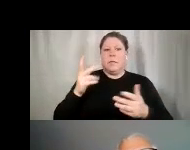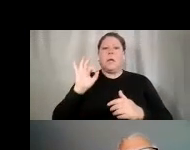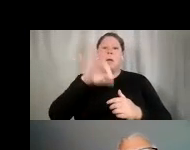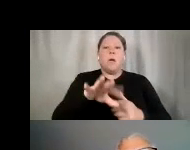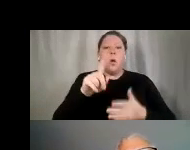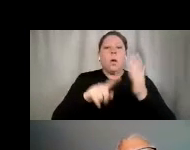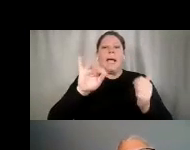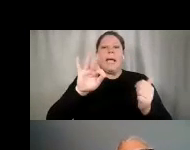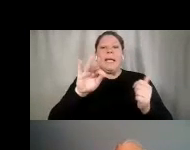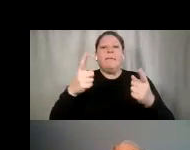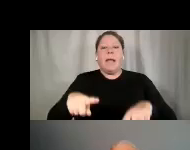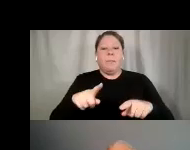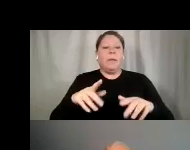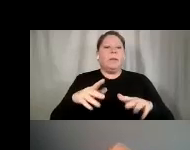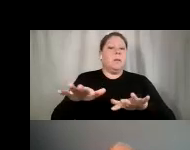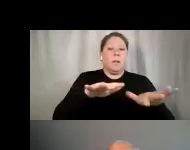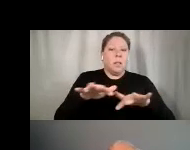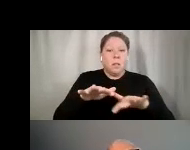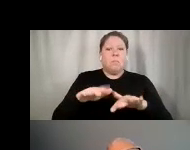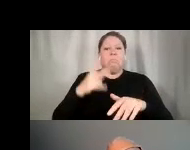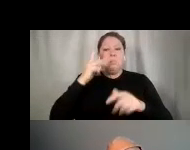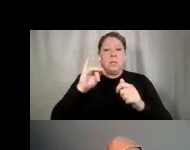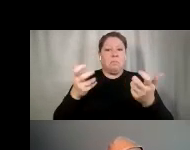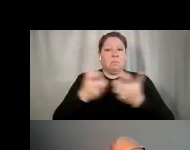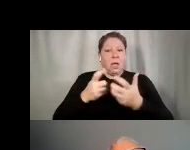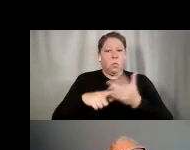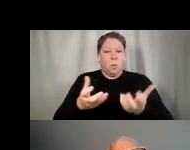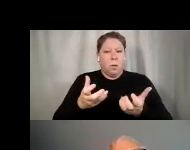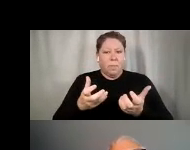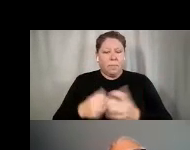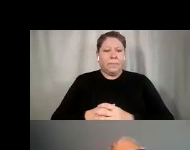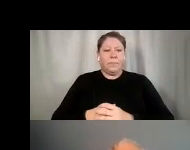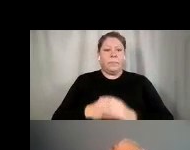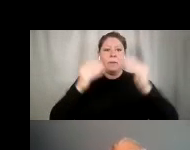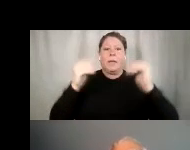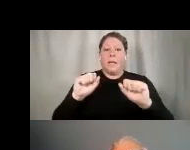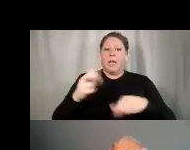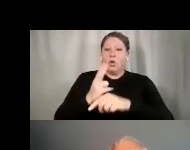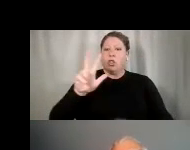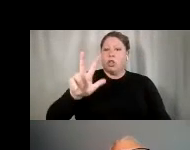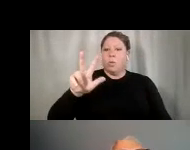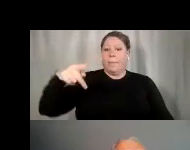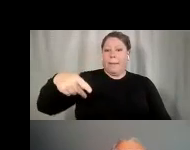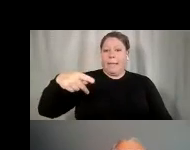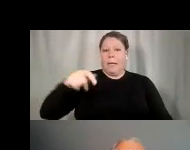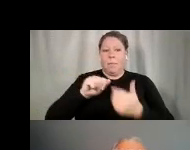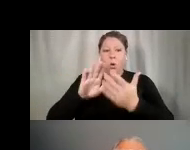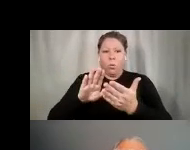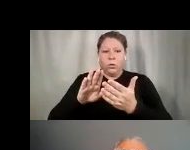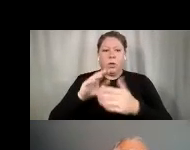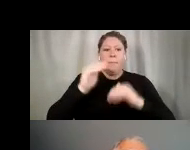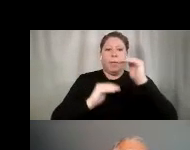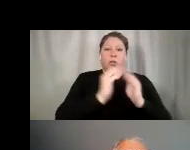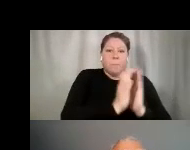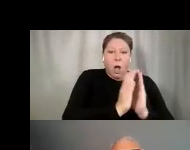this will match the results. Another thing we can do is we can do the 3P approach where we build a small one, we build a medium to